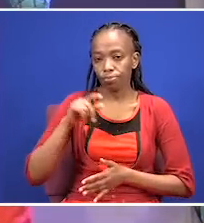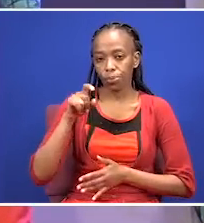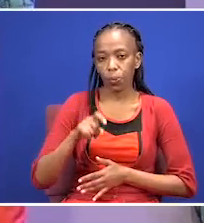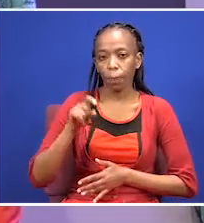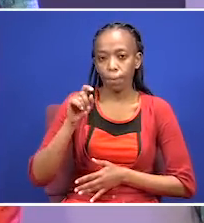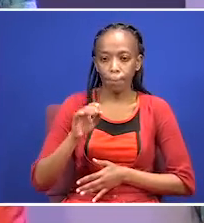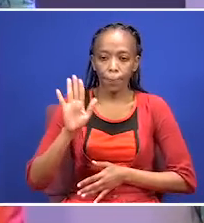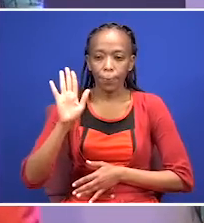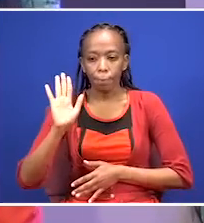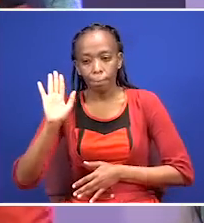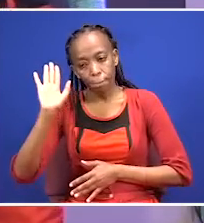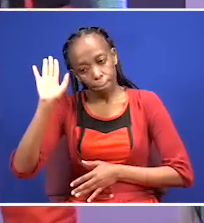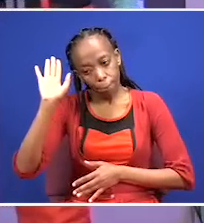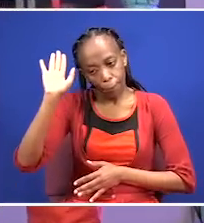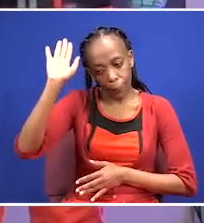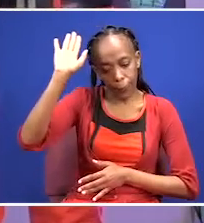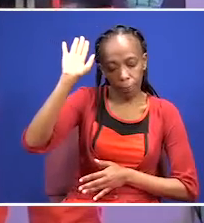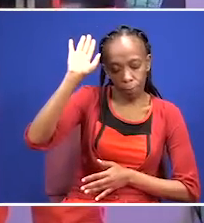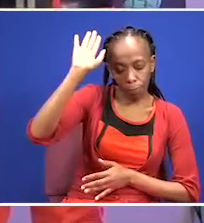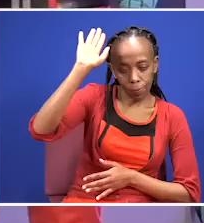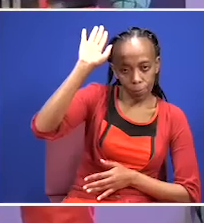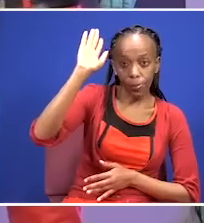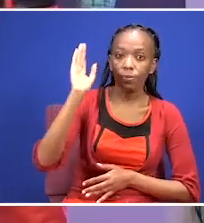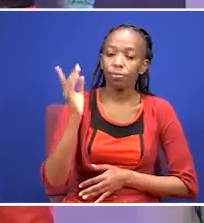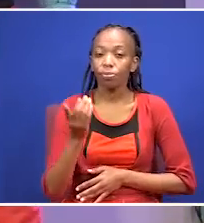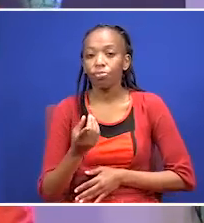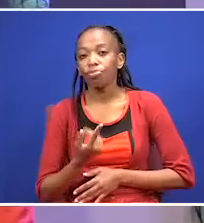anywhere anywhere